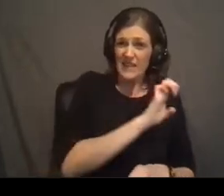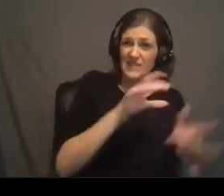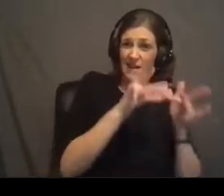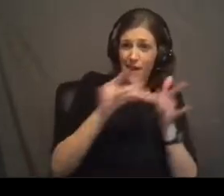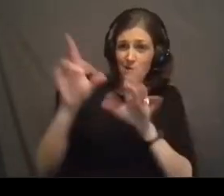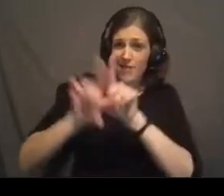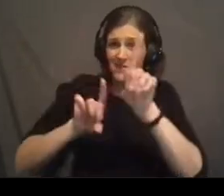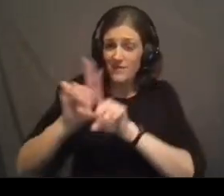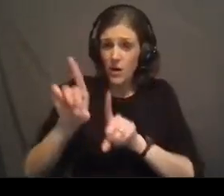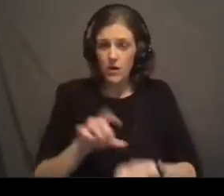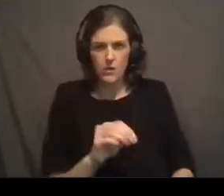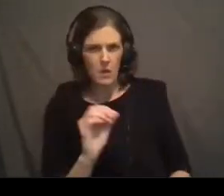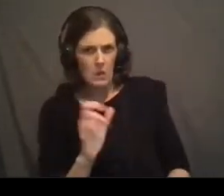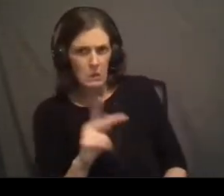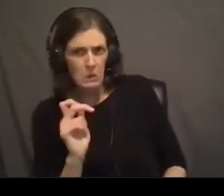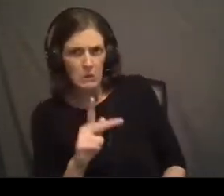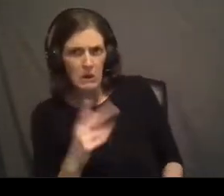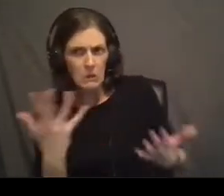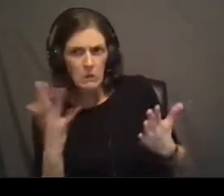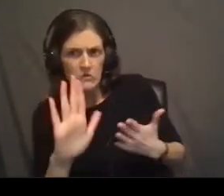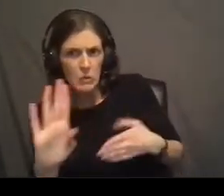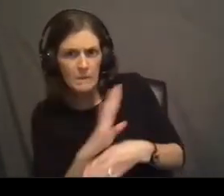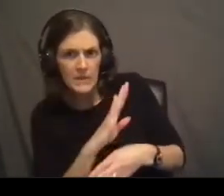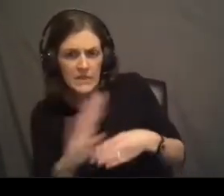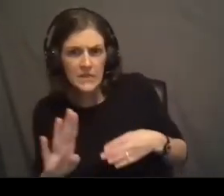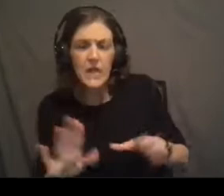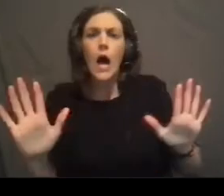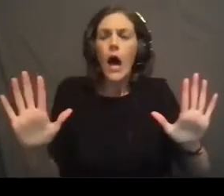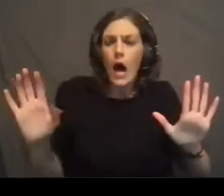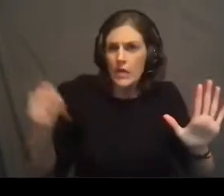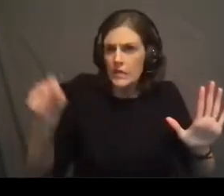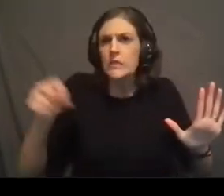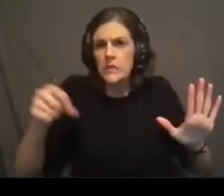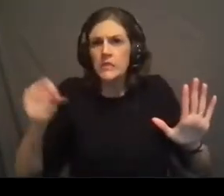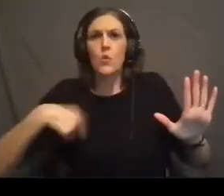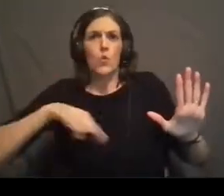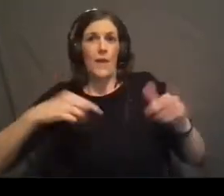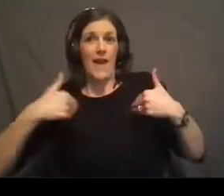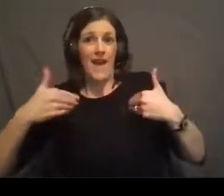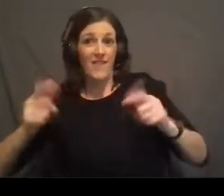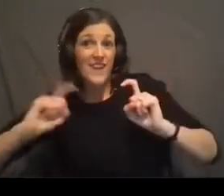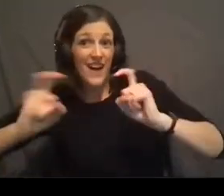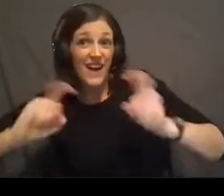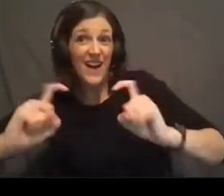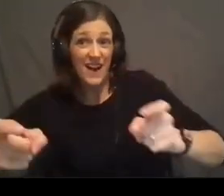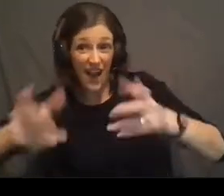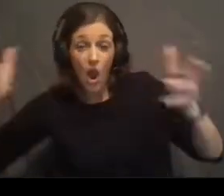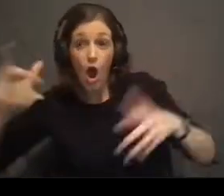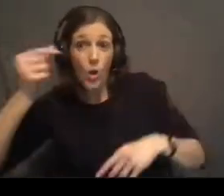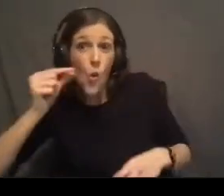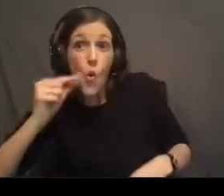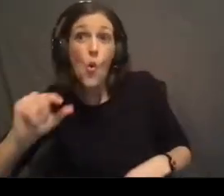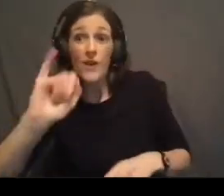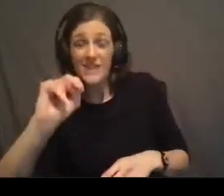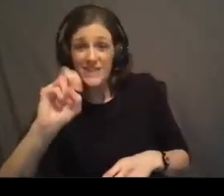star. Okay, what's your business? Yes, we have offerings, lots of them. Gold,